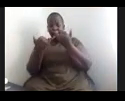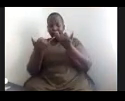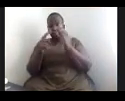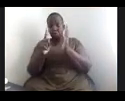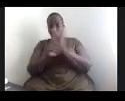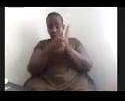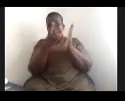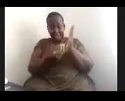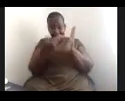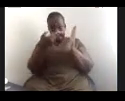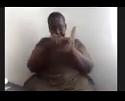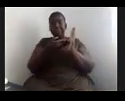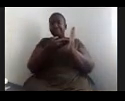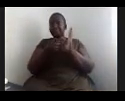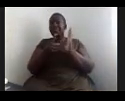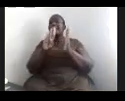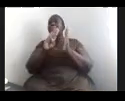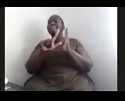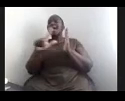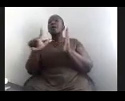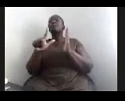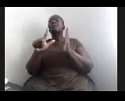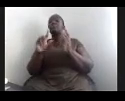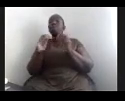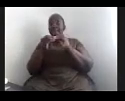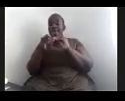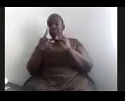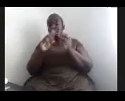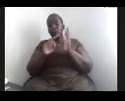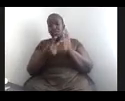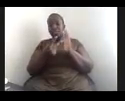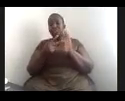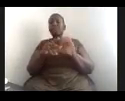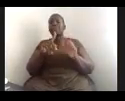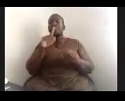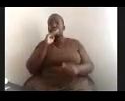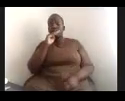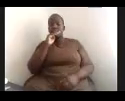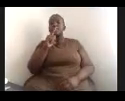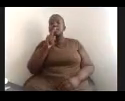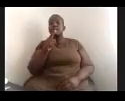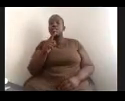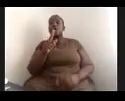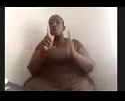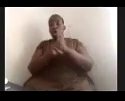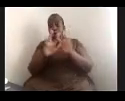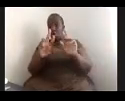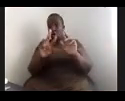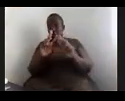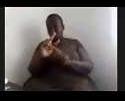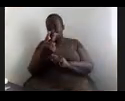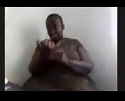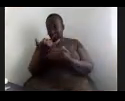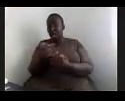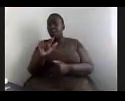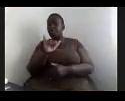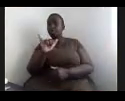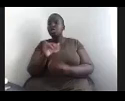law. And the law that it's changing is called the Children's Act.